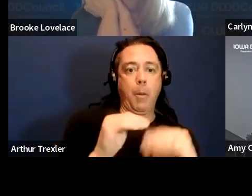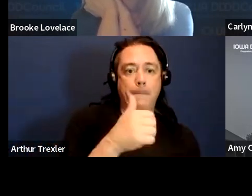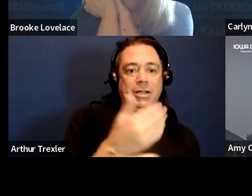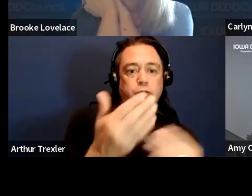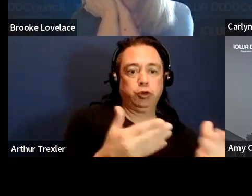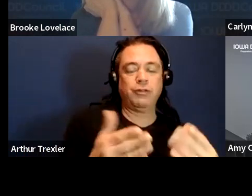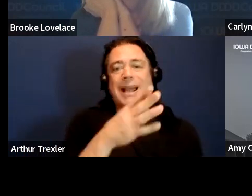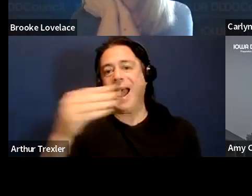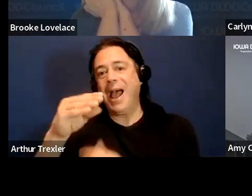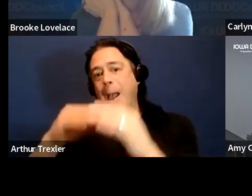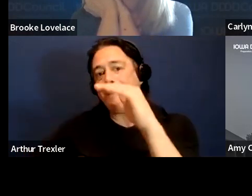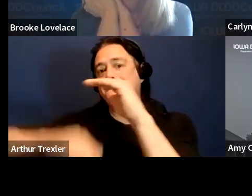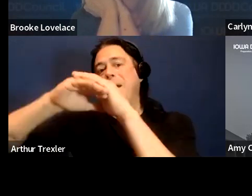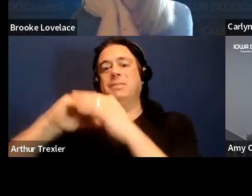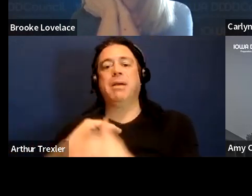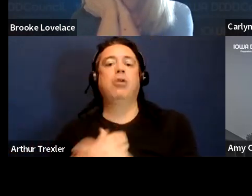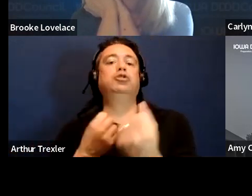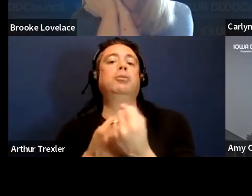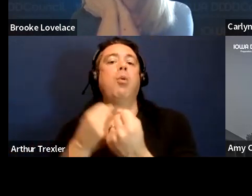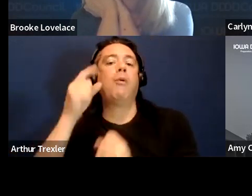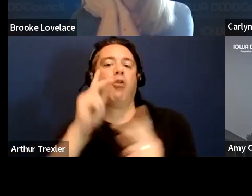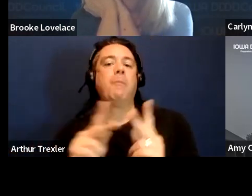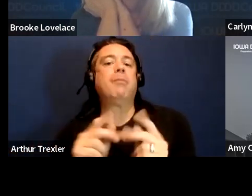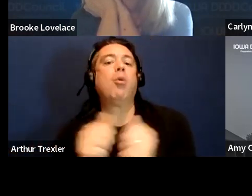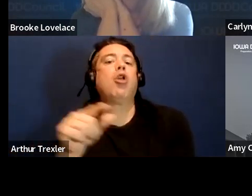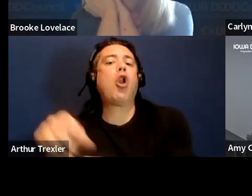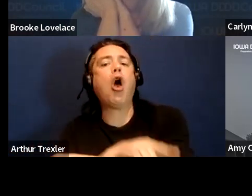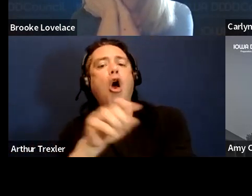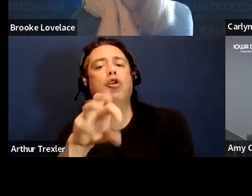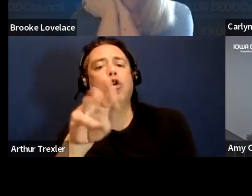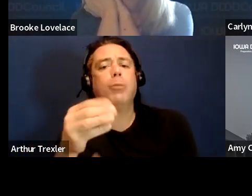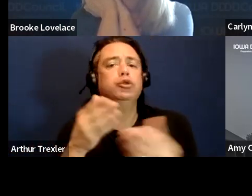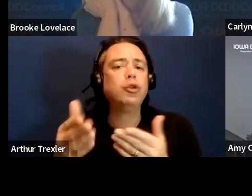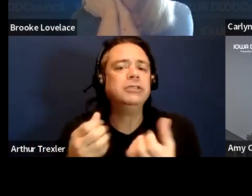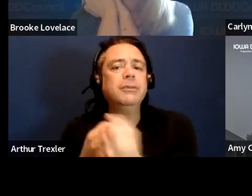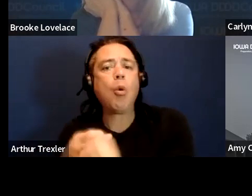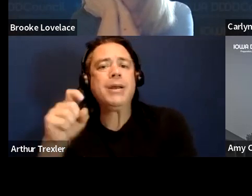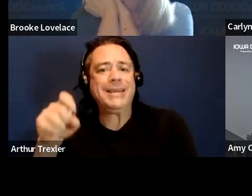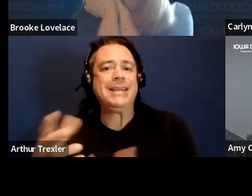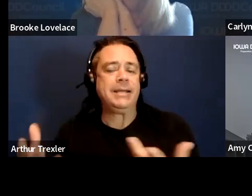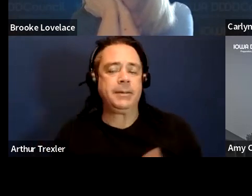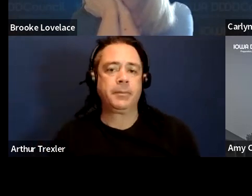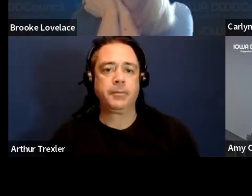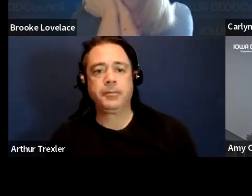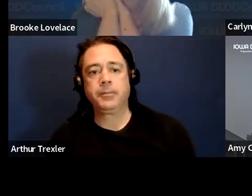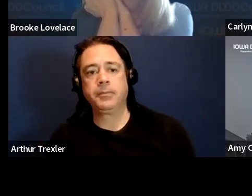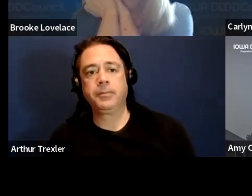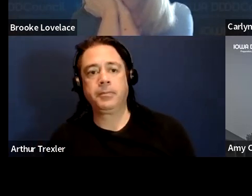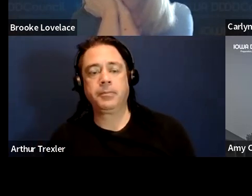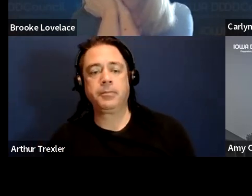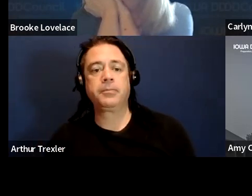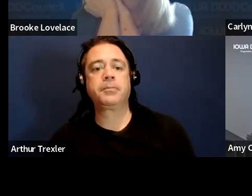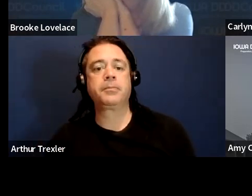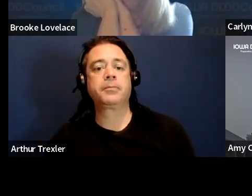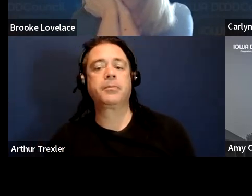maximizing support for people with long-term service and support needs. I